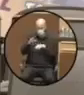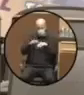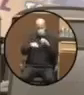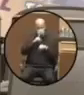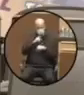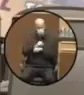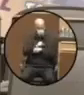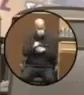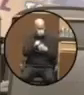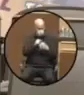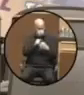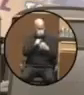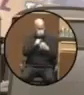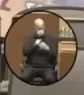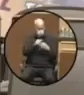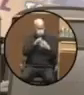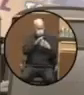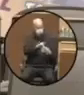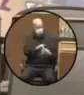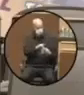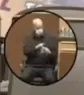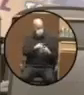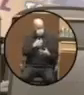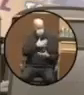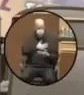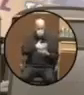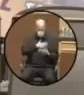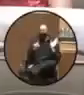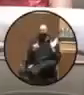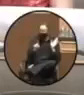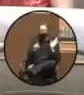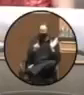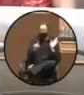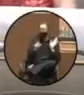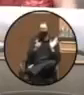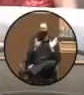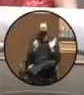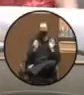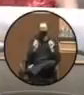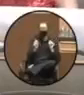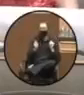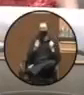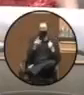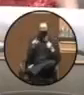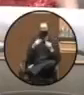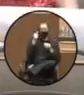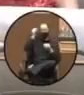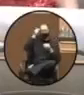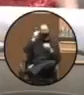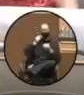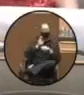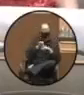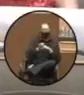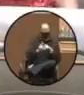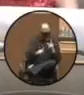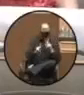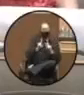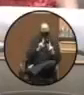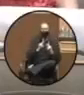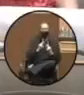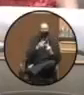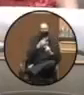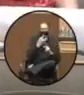on our children's best interests. So I just ask you, please do the right thing. The government or any place forcing people to wear masks is